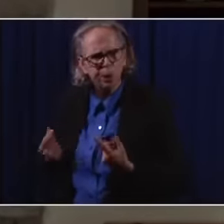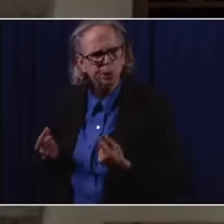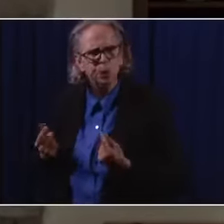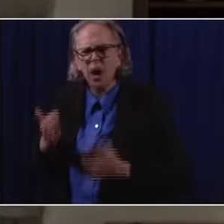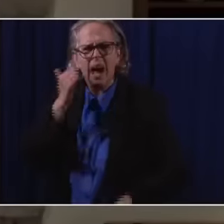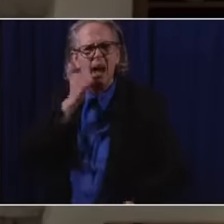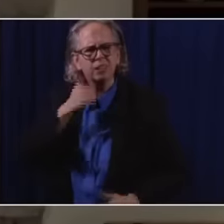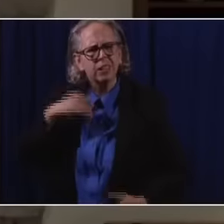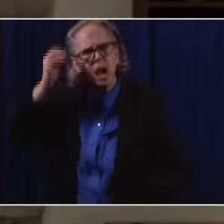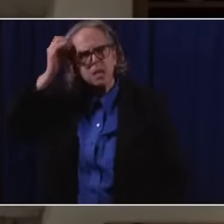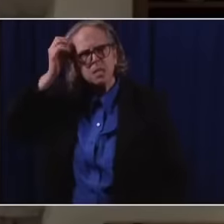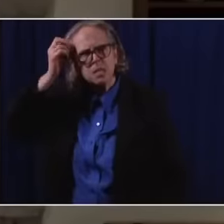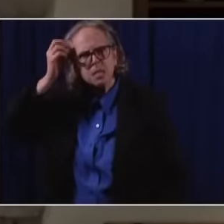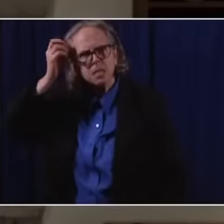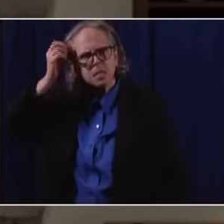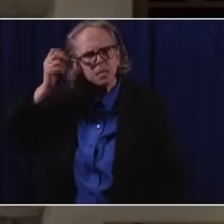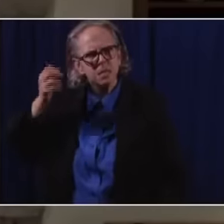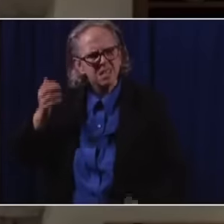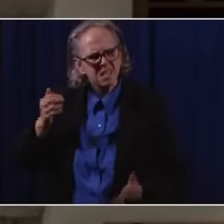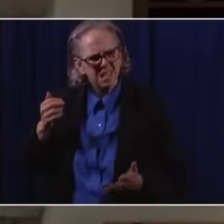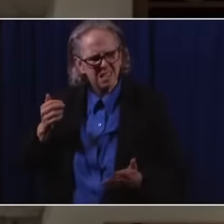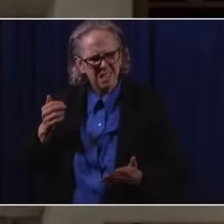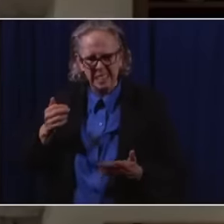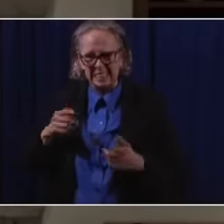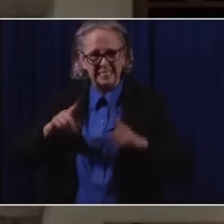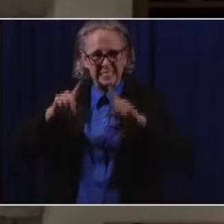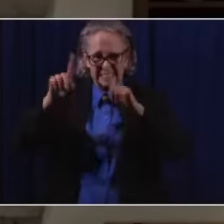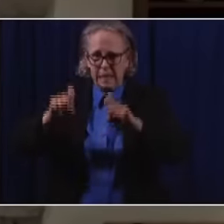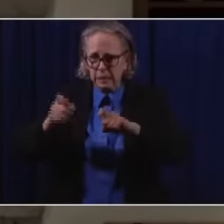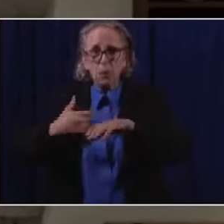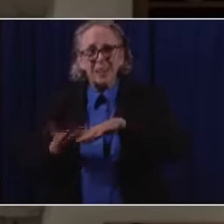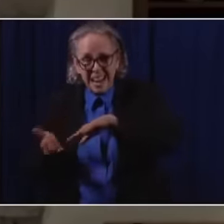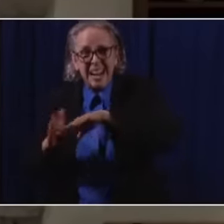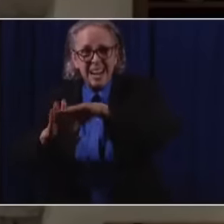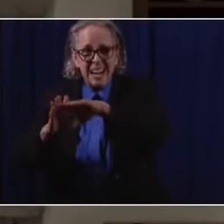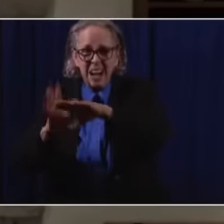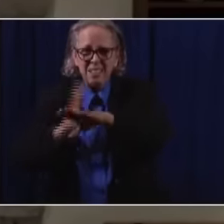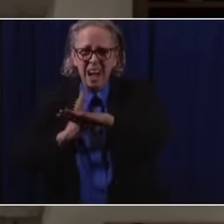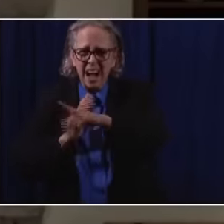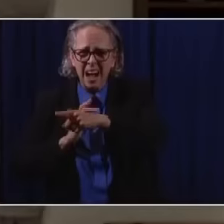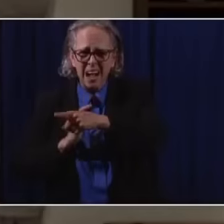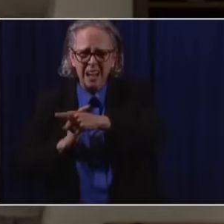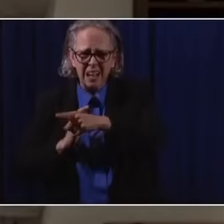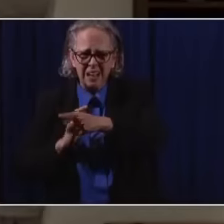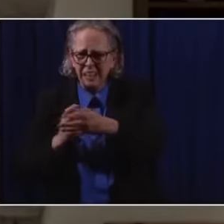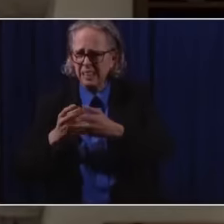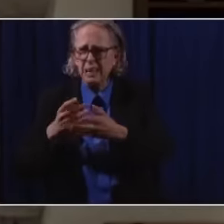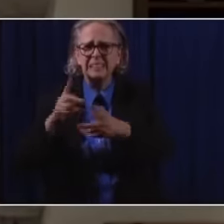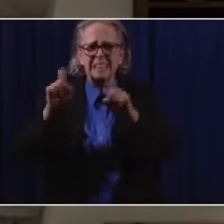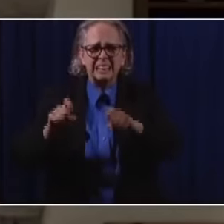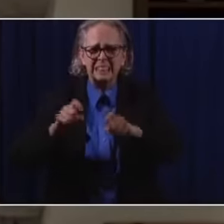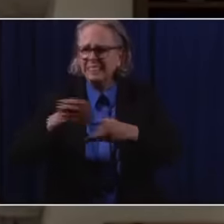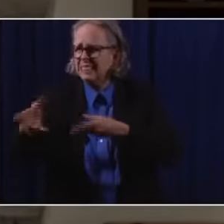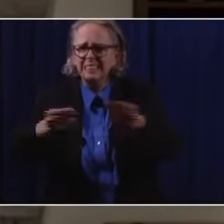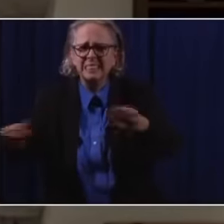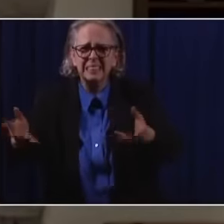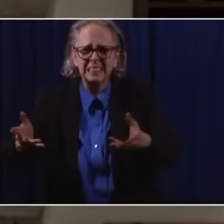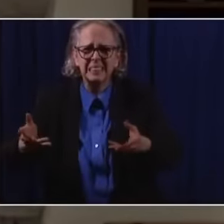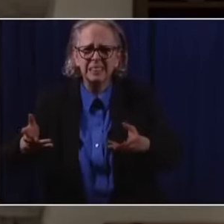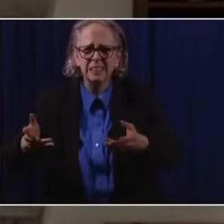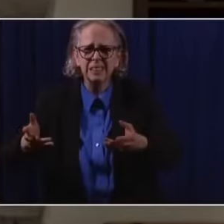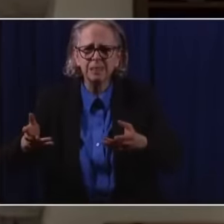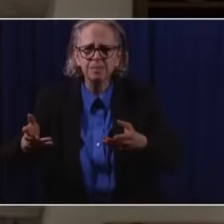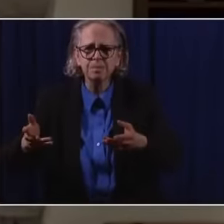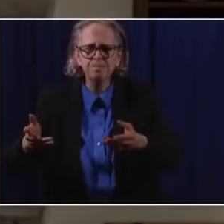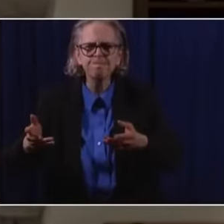We're significantly increasing the testing. We're doing everything we can to get this out as quick as we can.